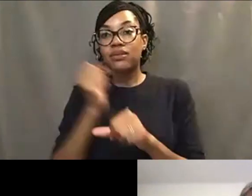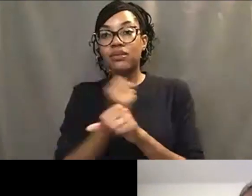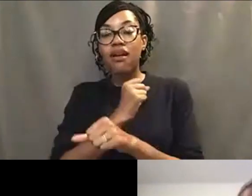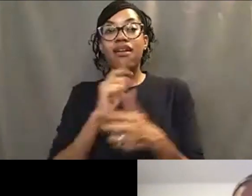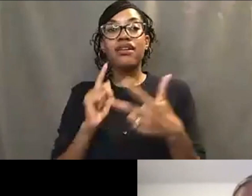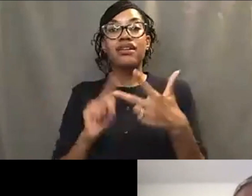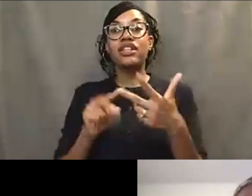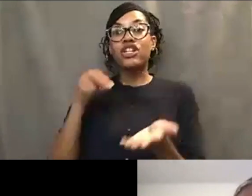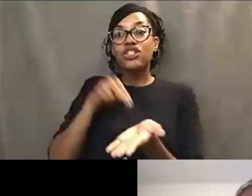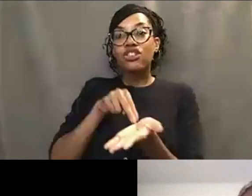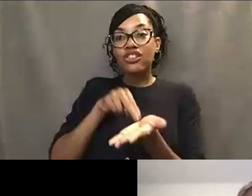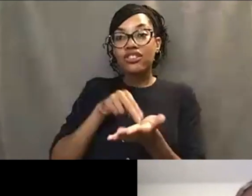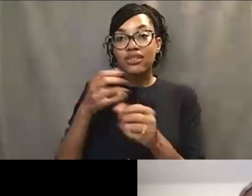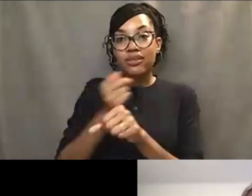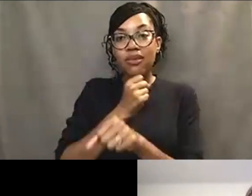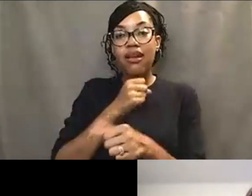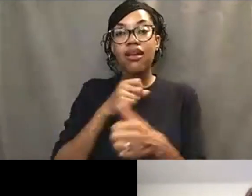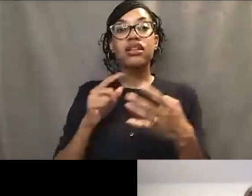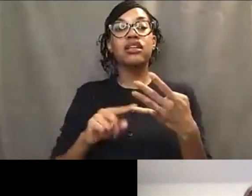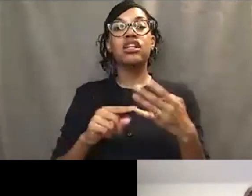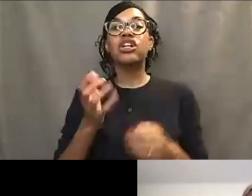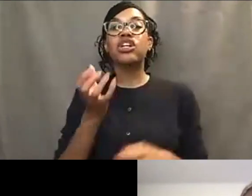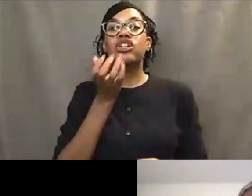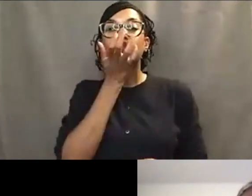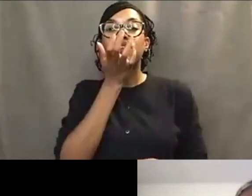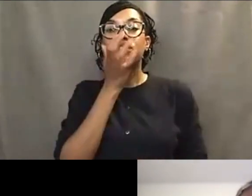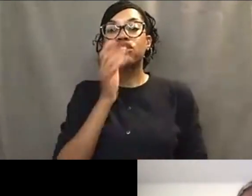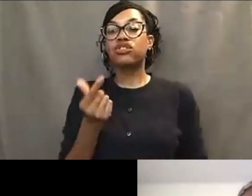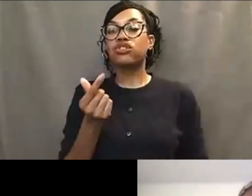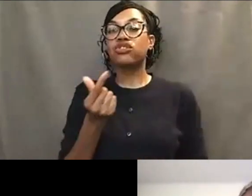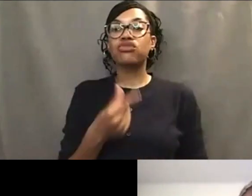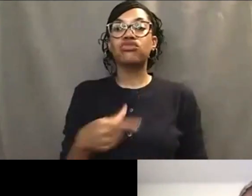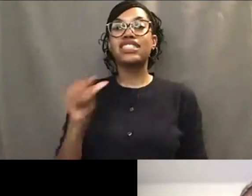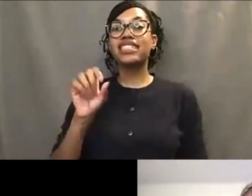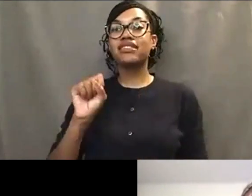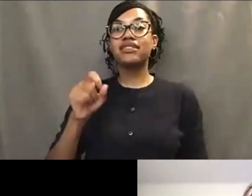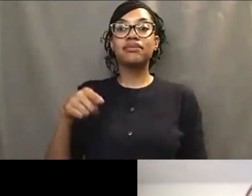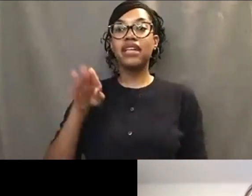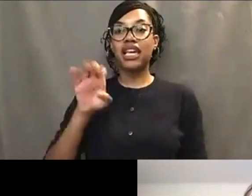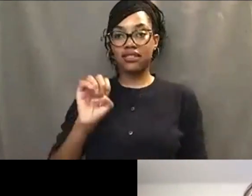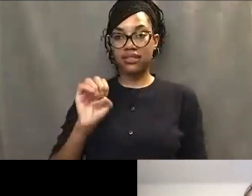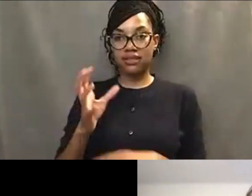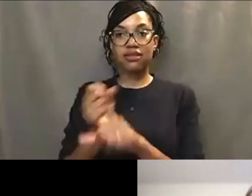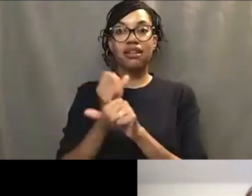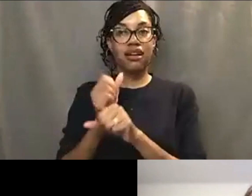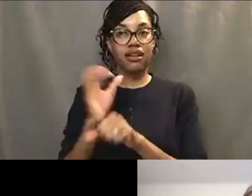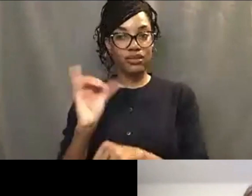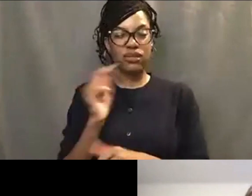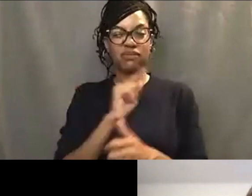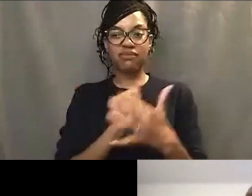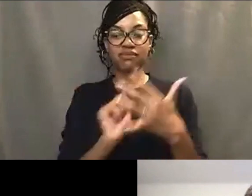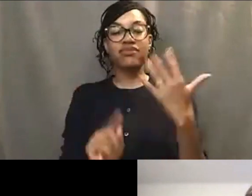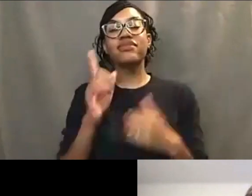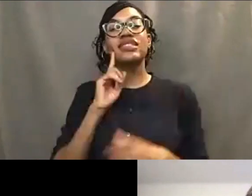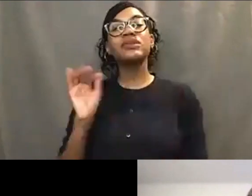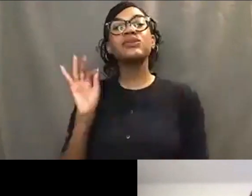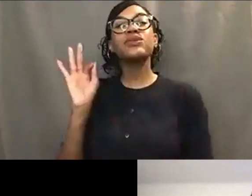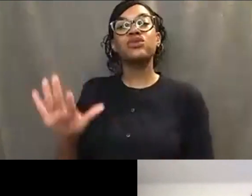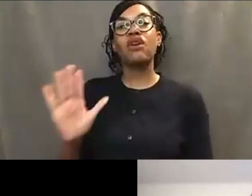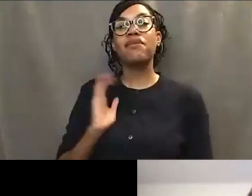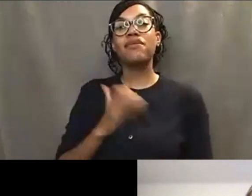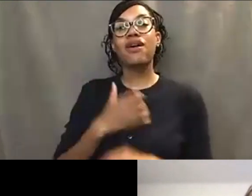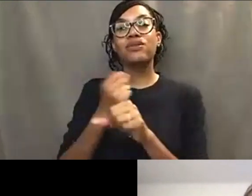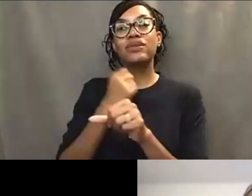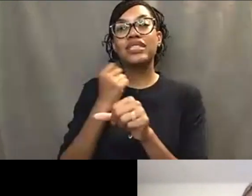stop right there to see if there's any questions, and I can drop the Reclaim Our Schools case study that Lingdingerson, who is on